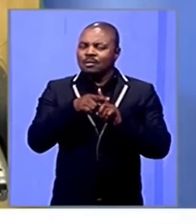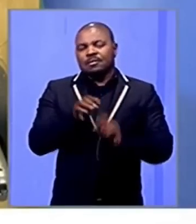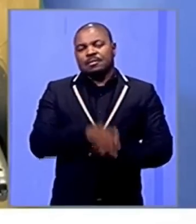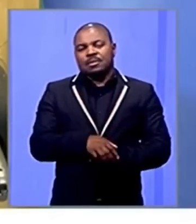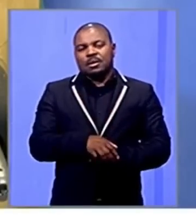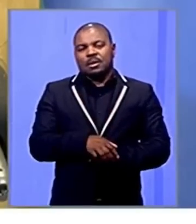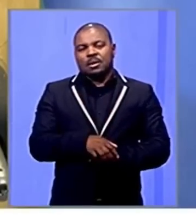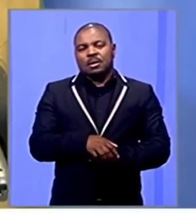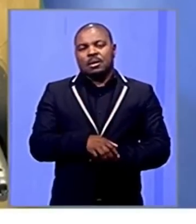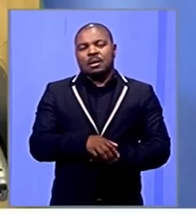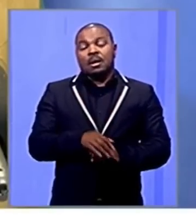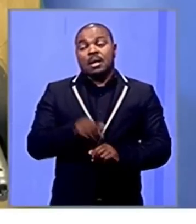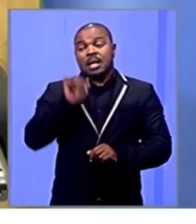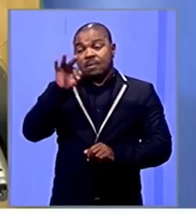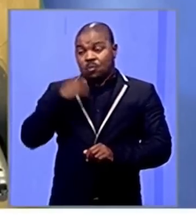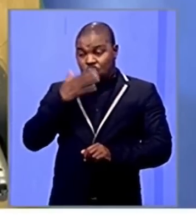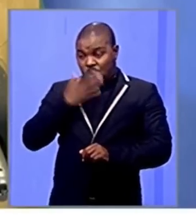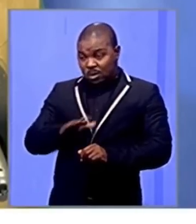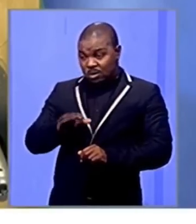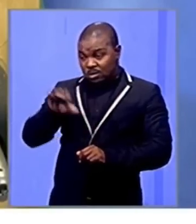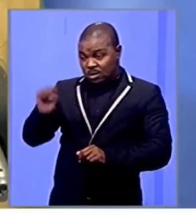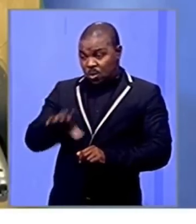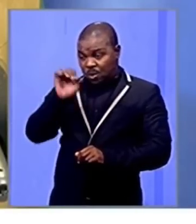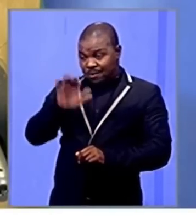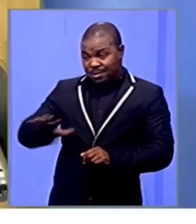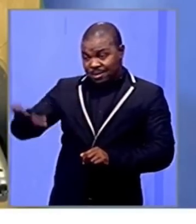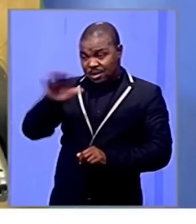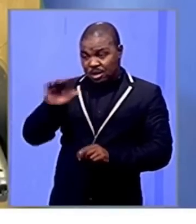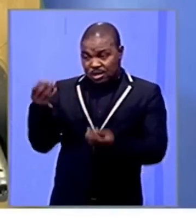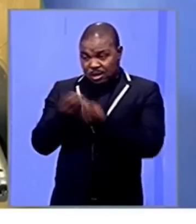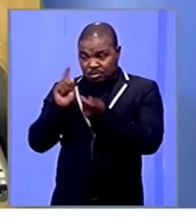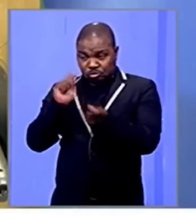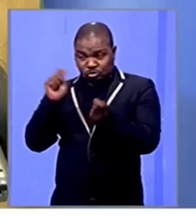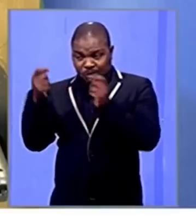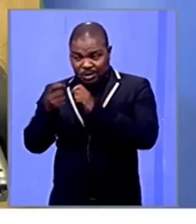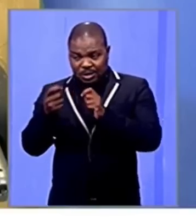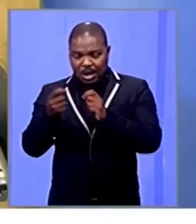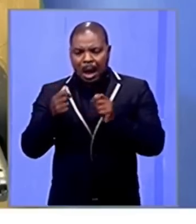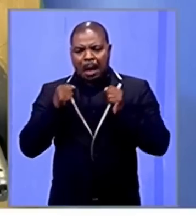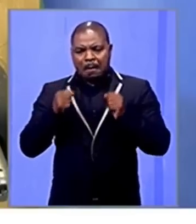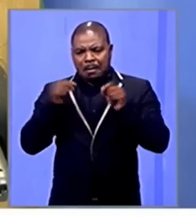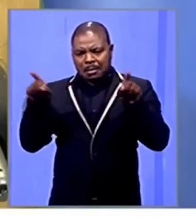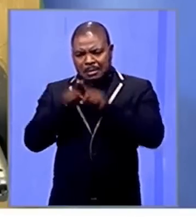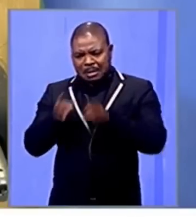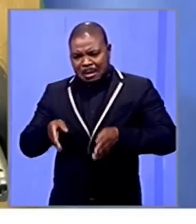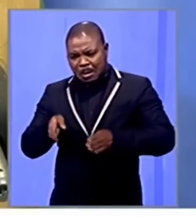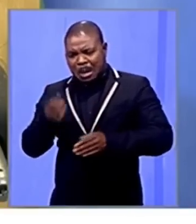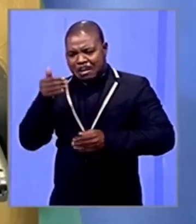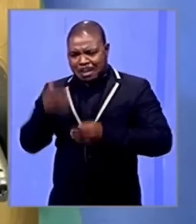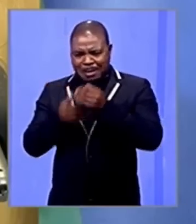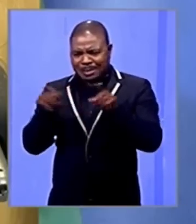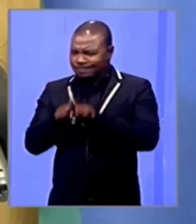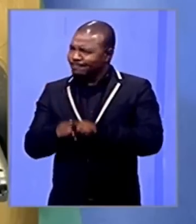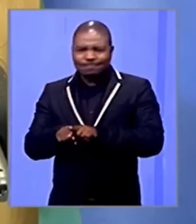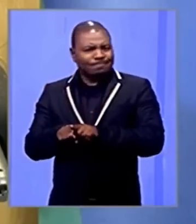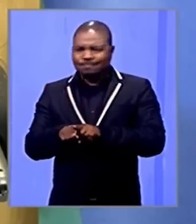in our country to change, we cannot continue to walk the same path that we have been